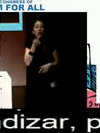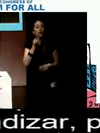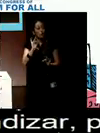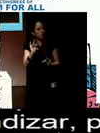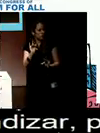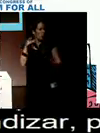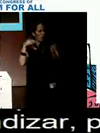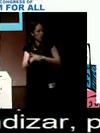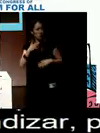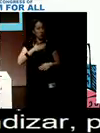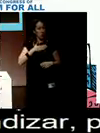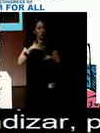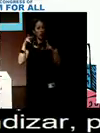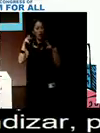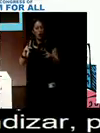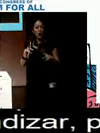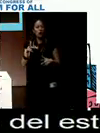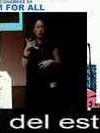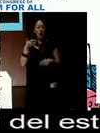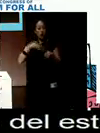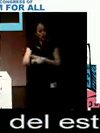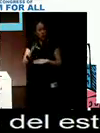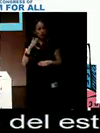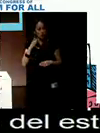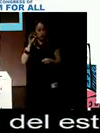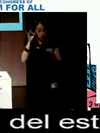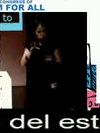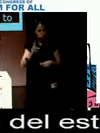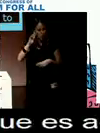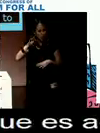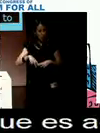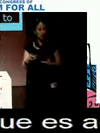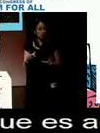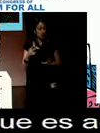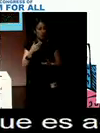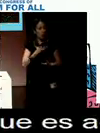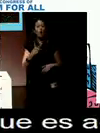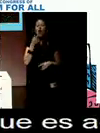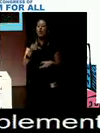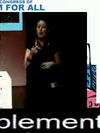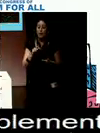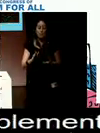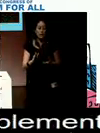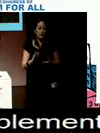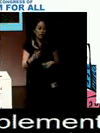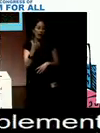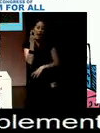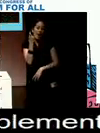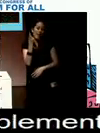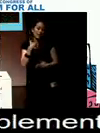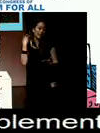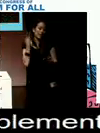work on it. So it's not only to think that this local is accessible because it